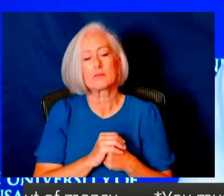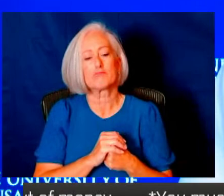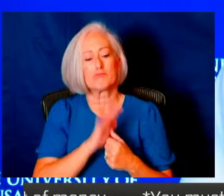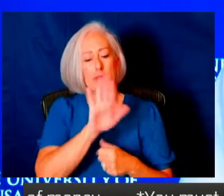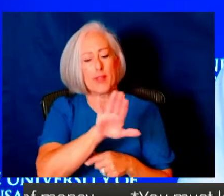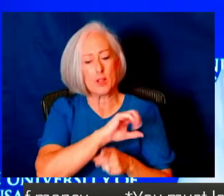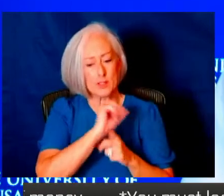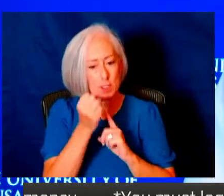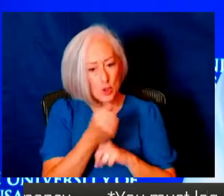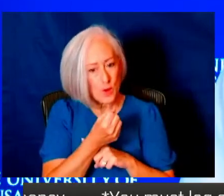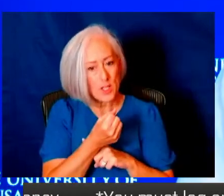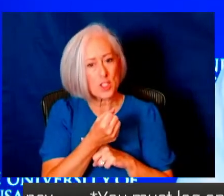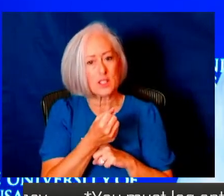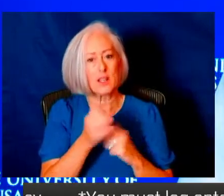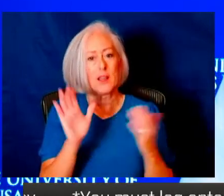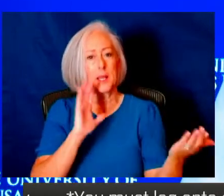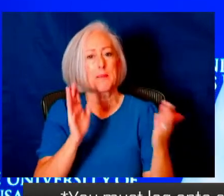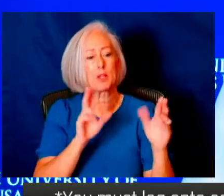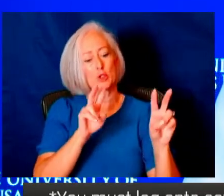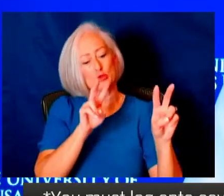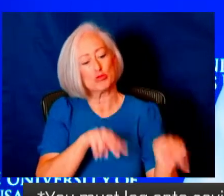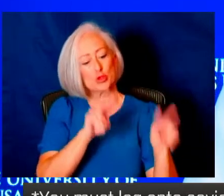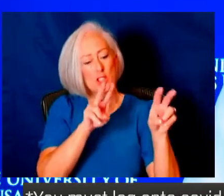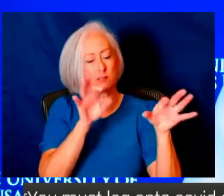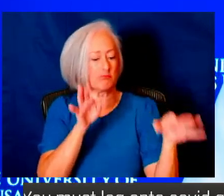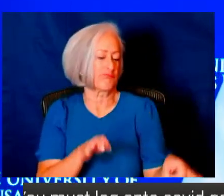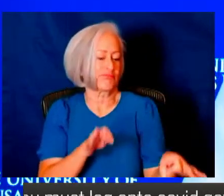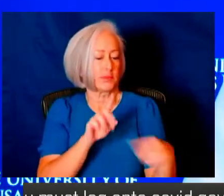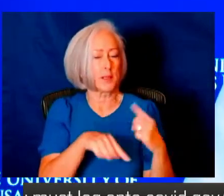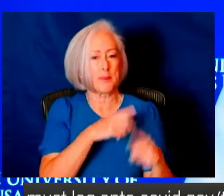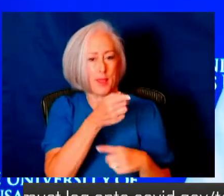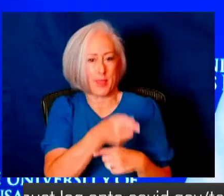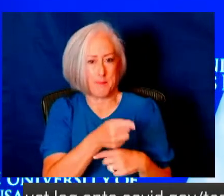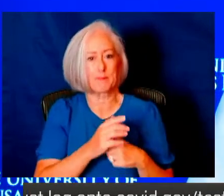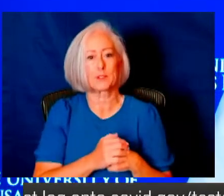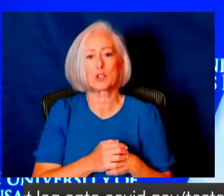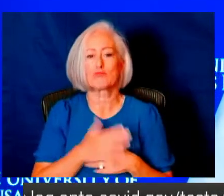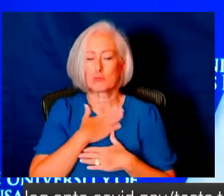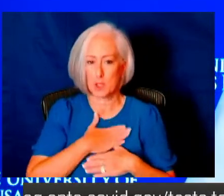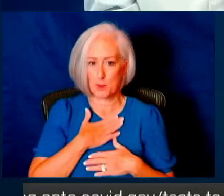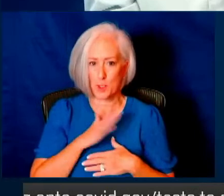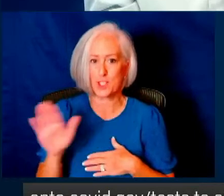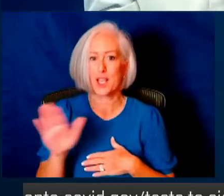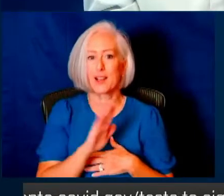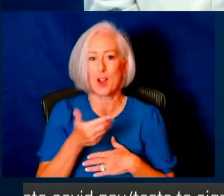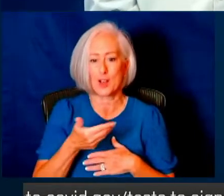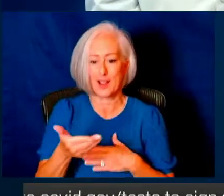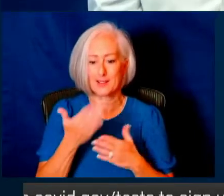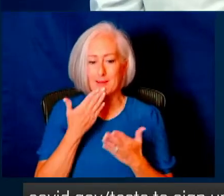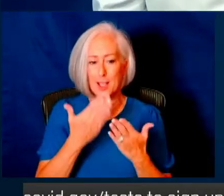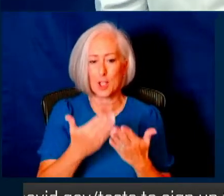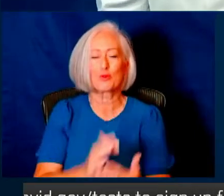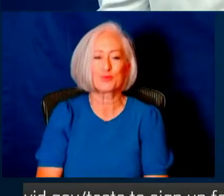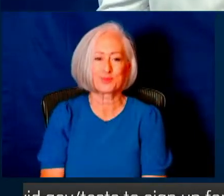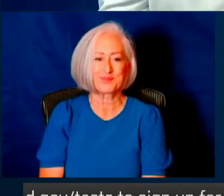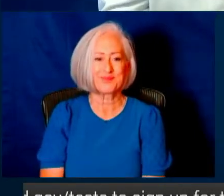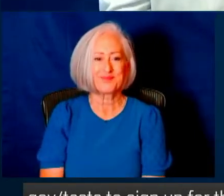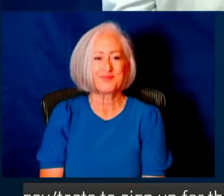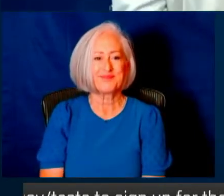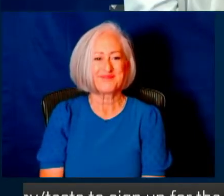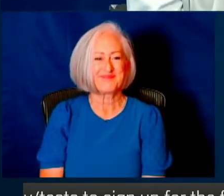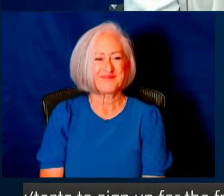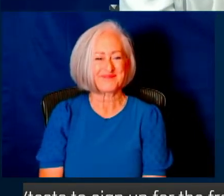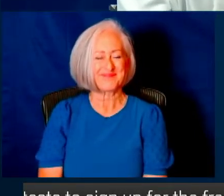than the judging that we have heard talk about here. So I appreciate our guests. Thank you very much. I'm reminded that